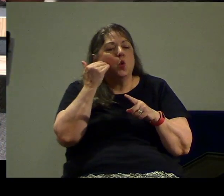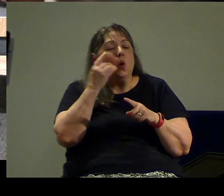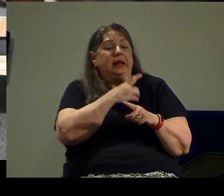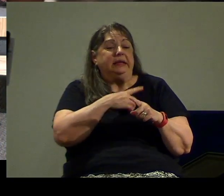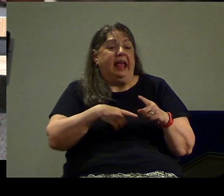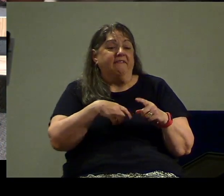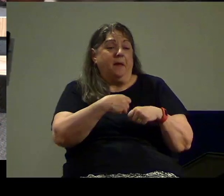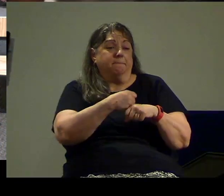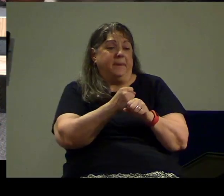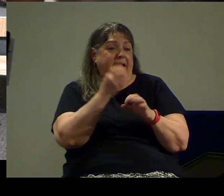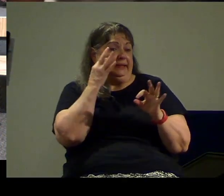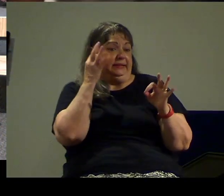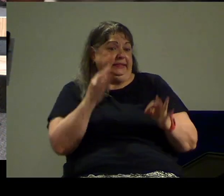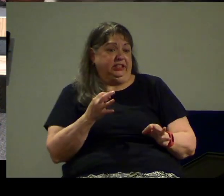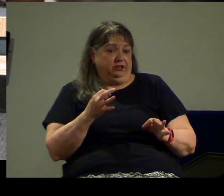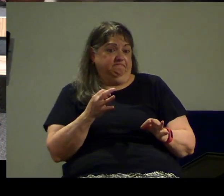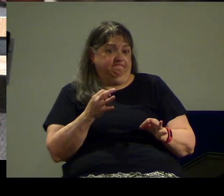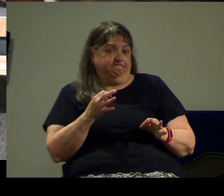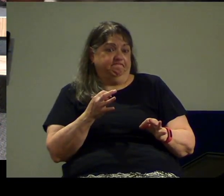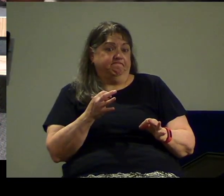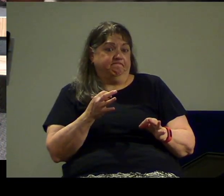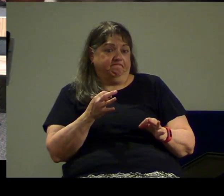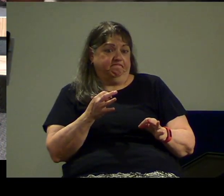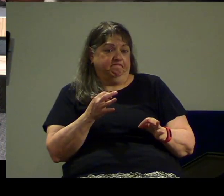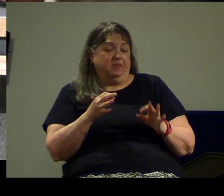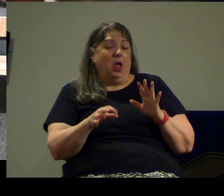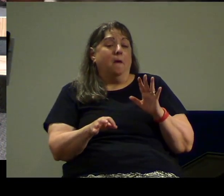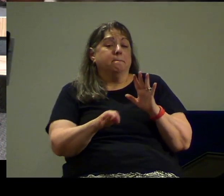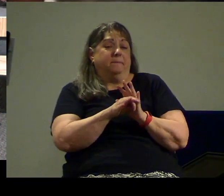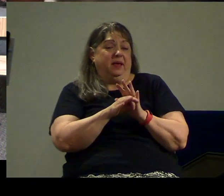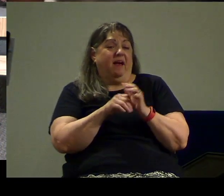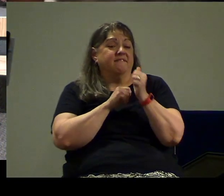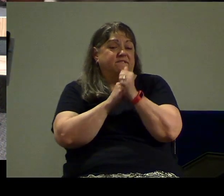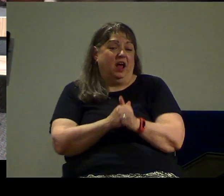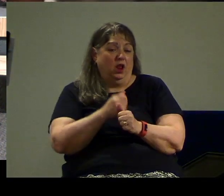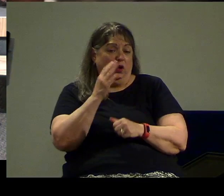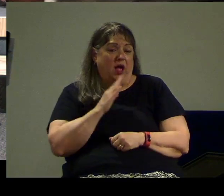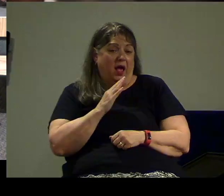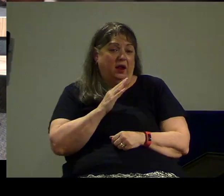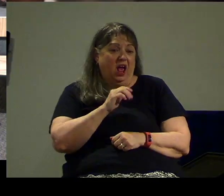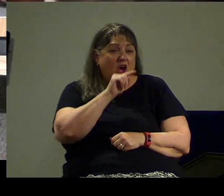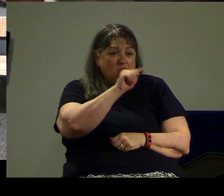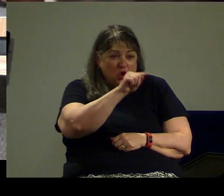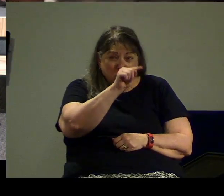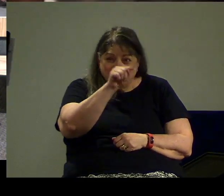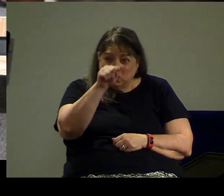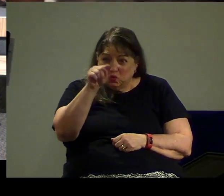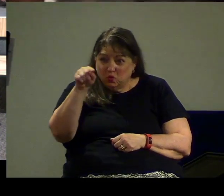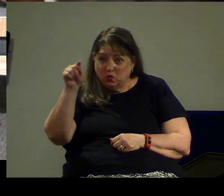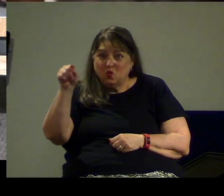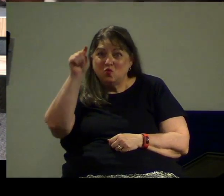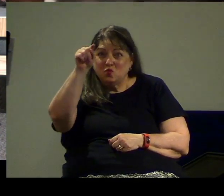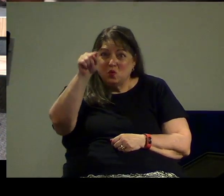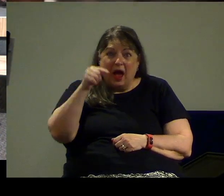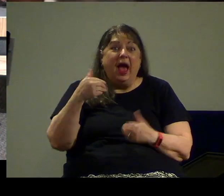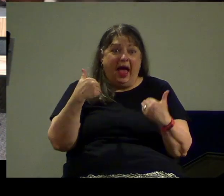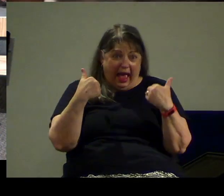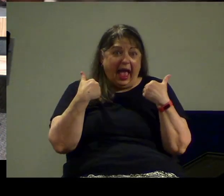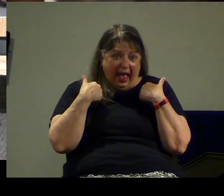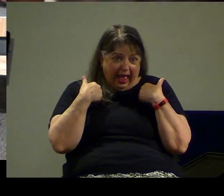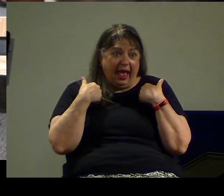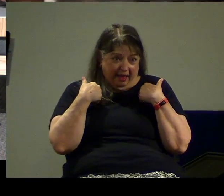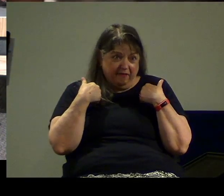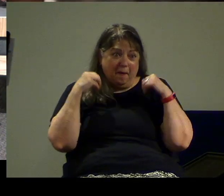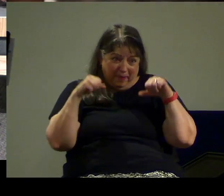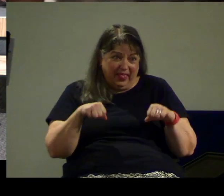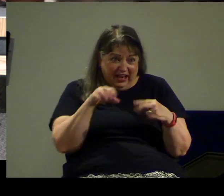choice. And every one of us here has a personal choice to choose to allow God to be number one in